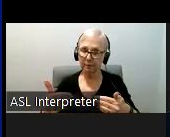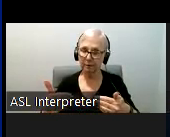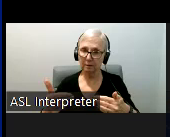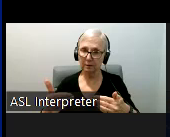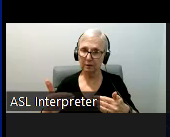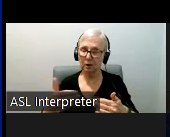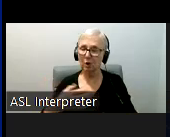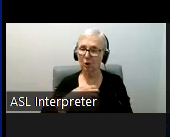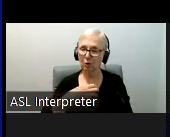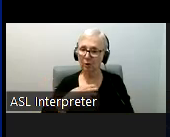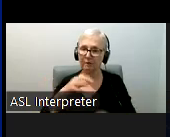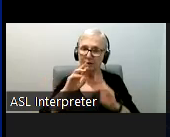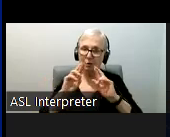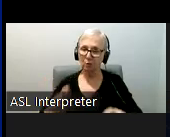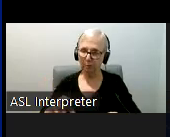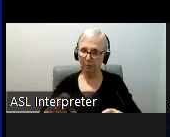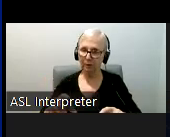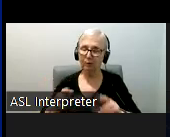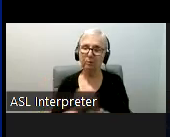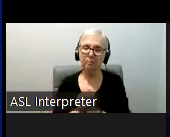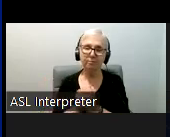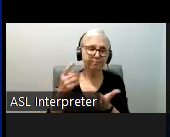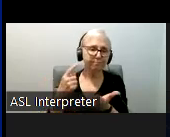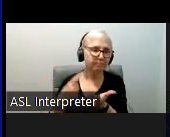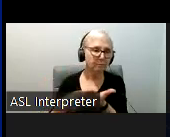the grievance report overview and discussion.